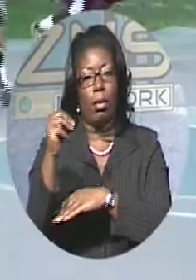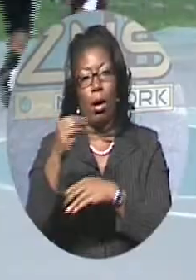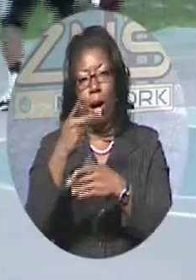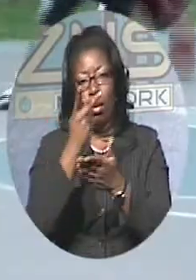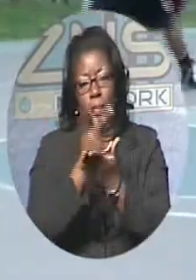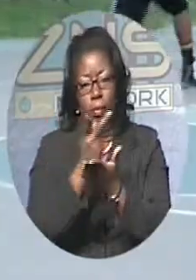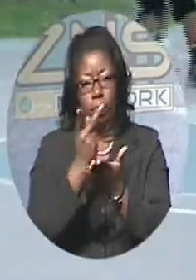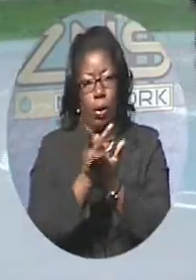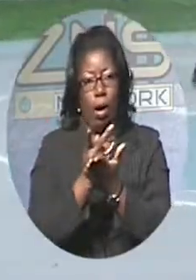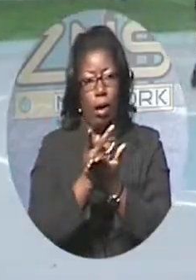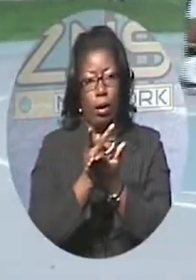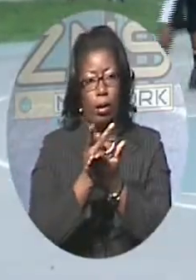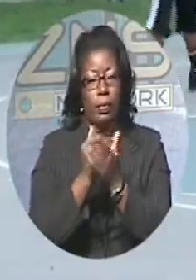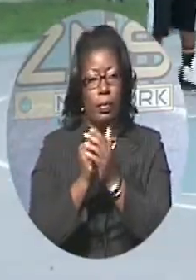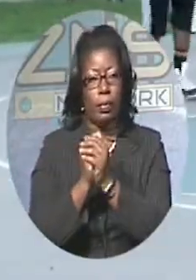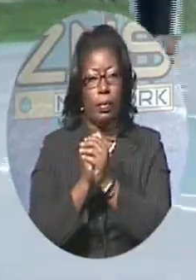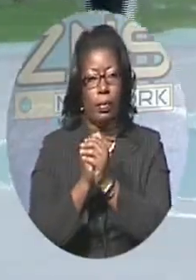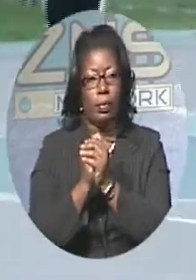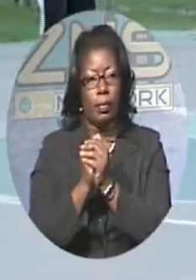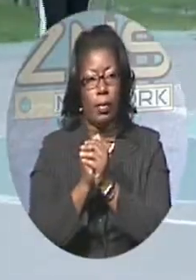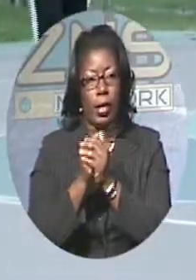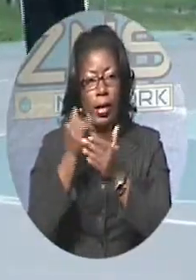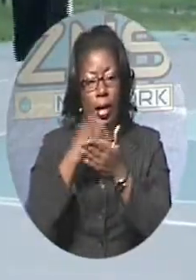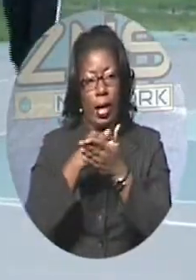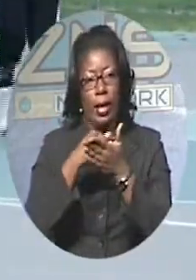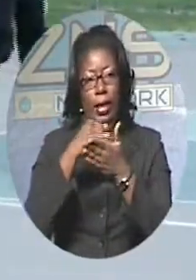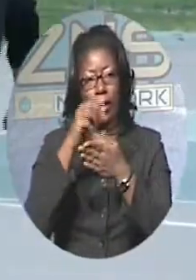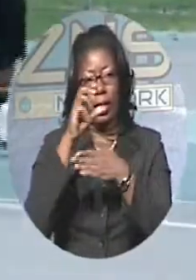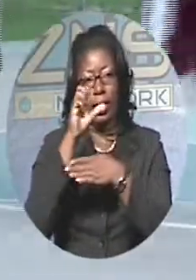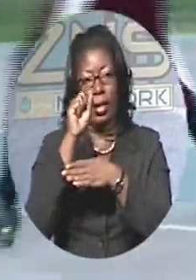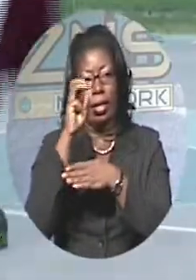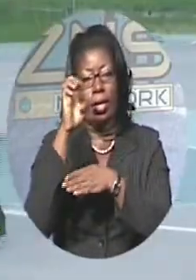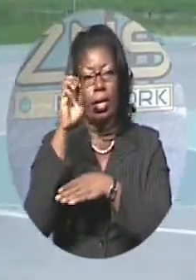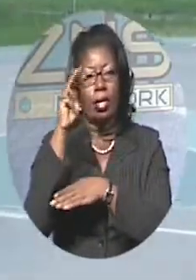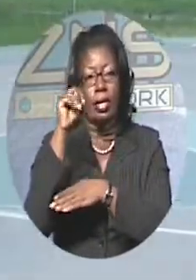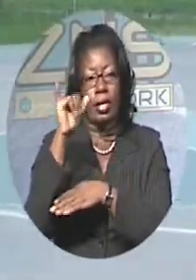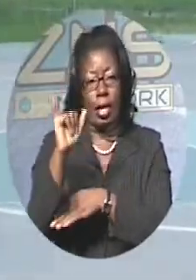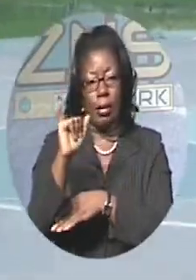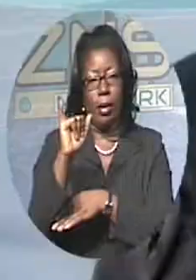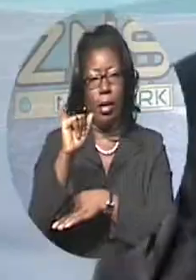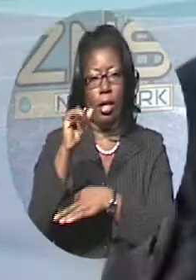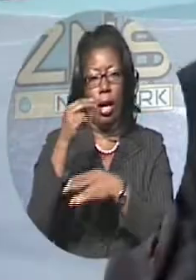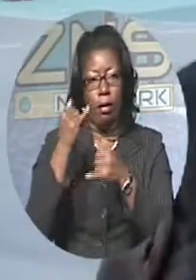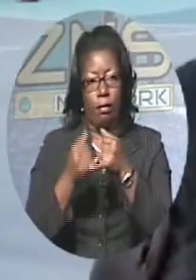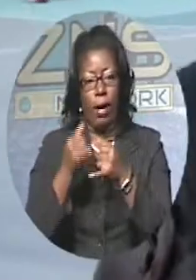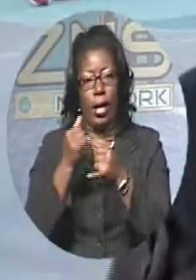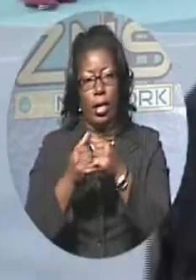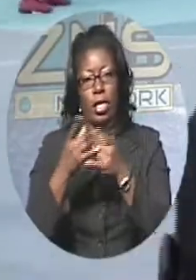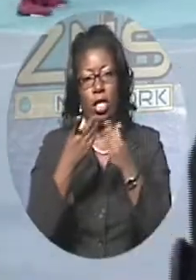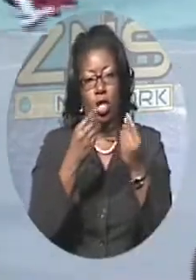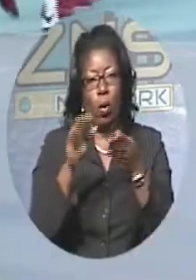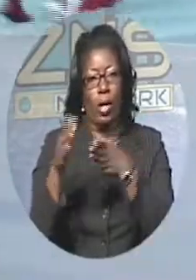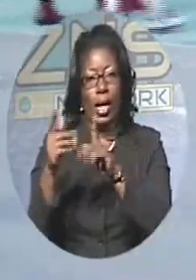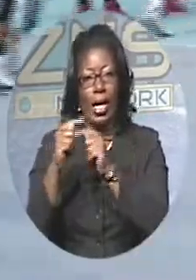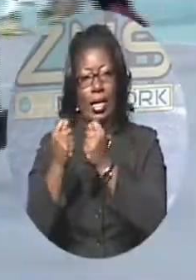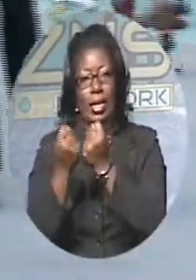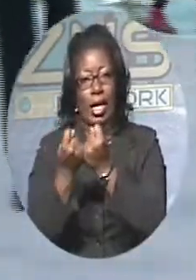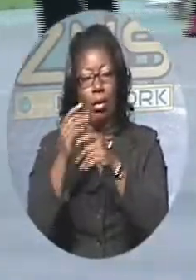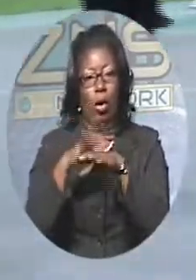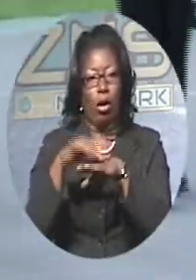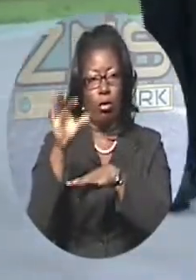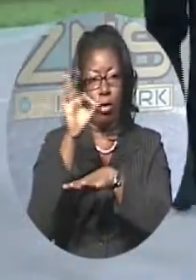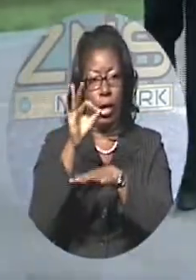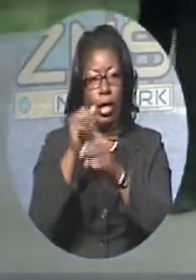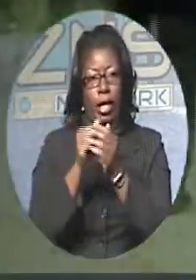Banquet Ballers will be looking to punch their ticket to the semifinals, while Virgil Stars will be hoping to force a do-or-die Game 3 come Friday.